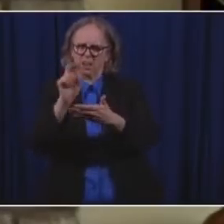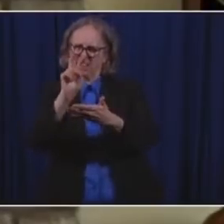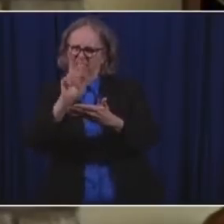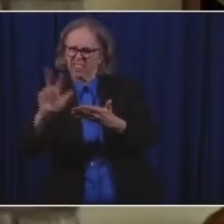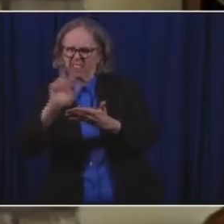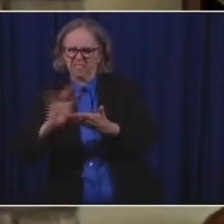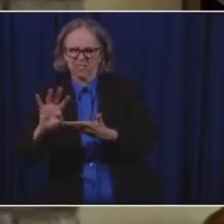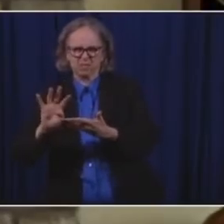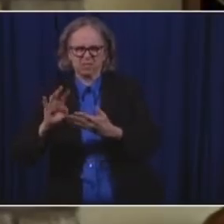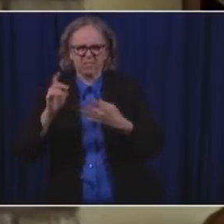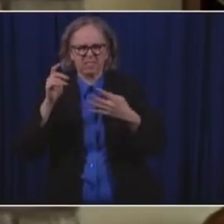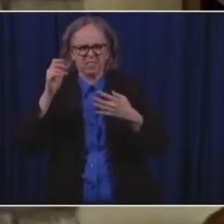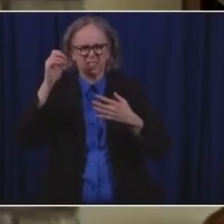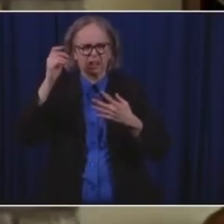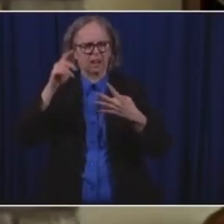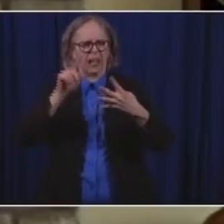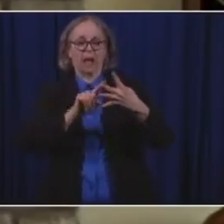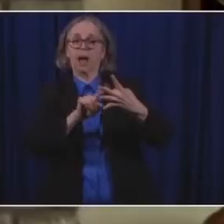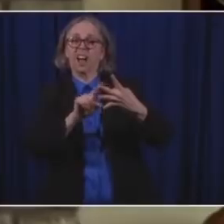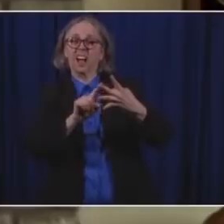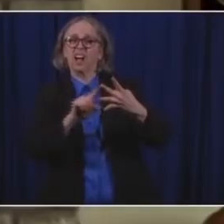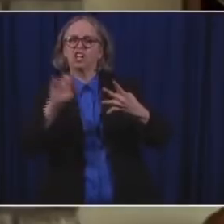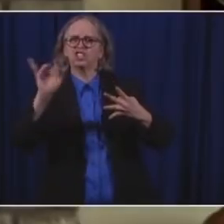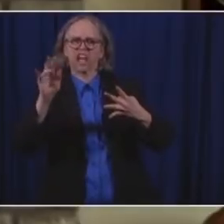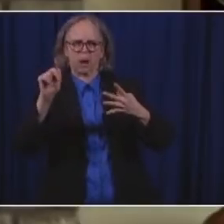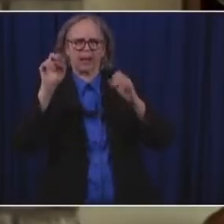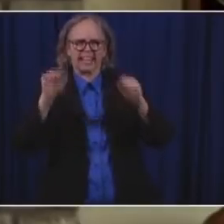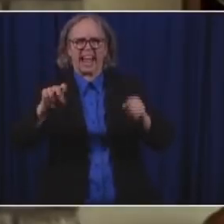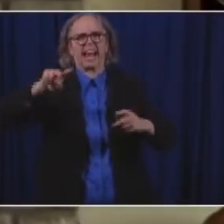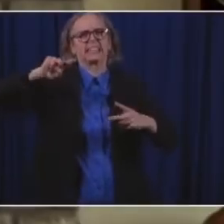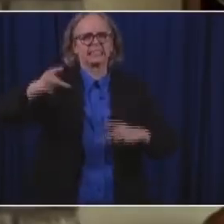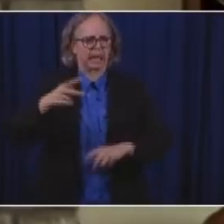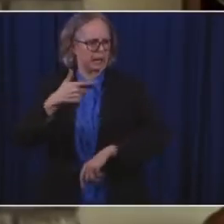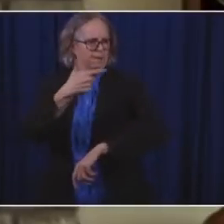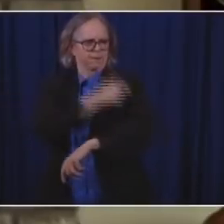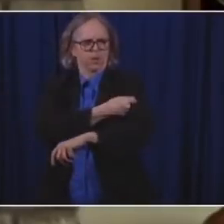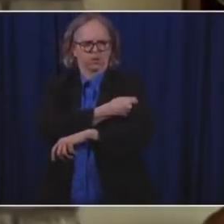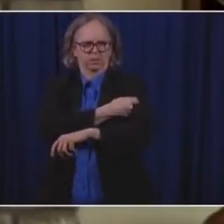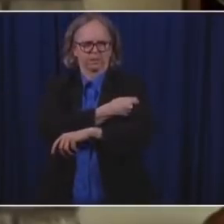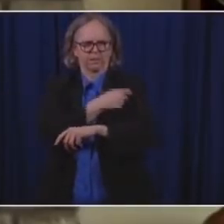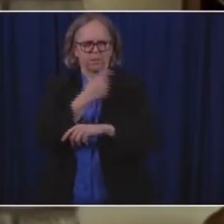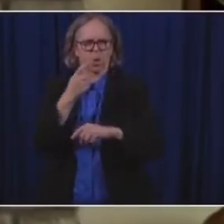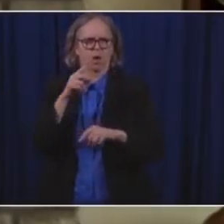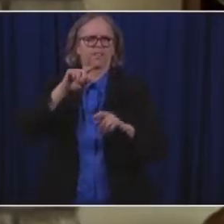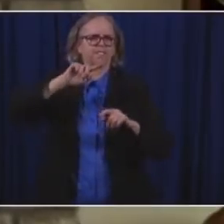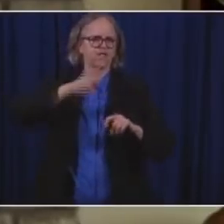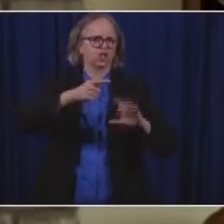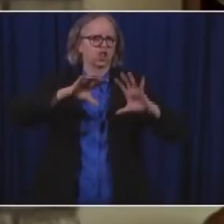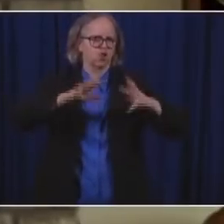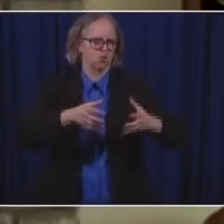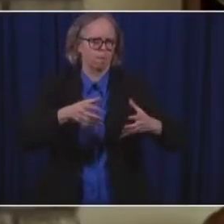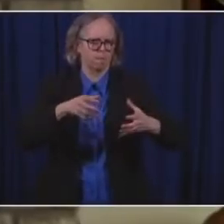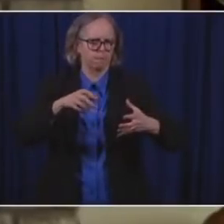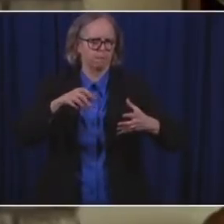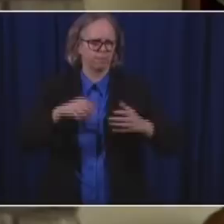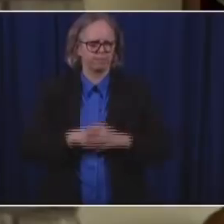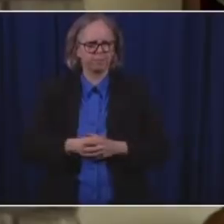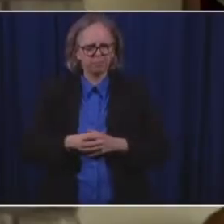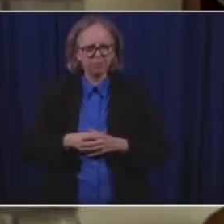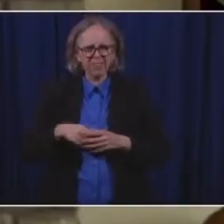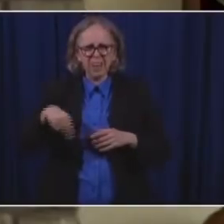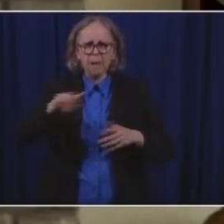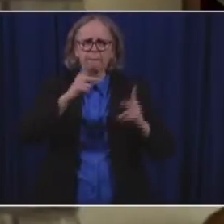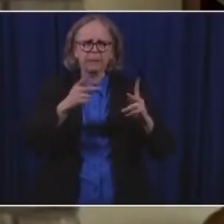now at that point into second shots with some people, and we're starting to move people from vulnerable to not being